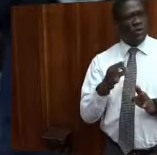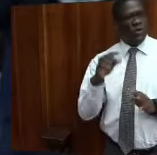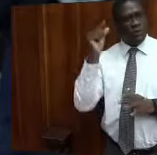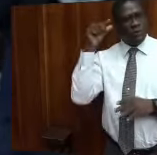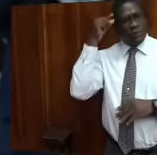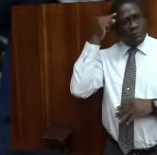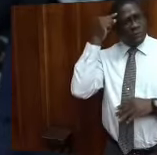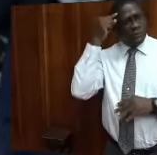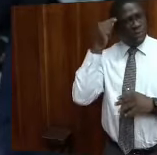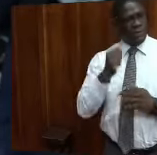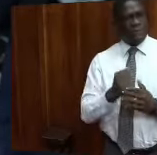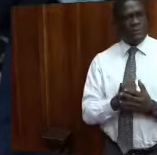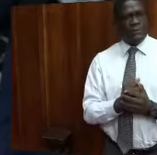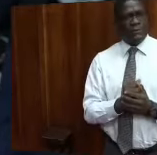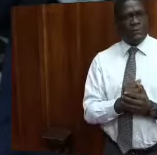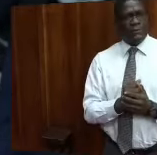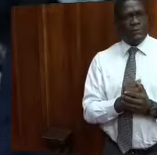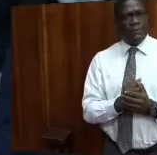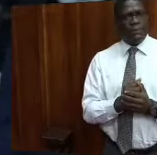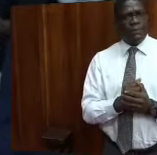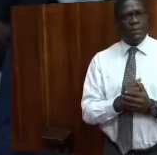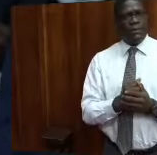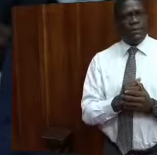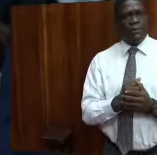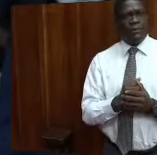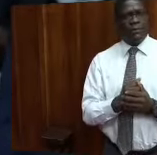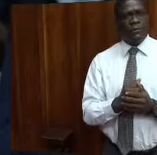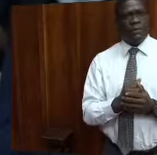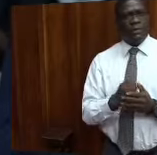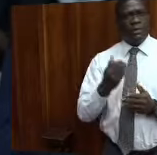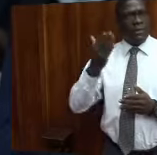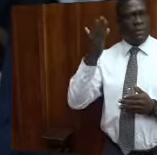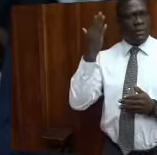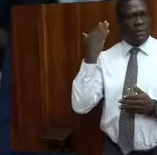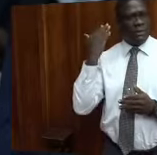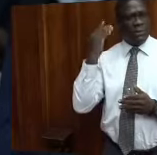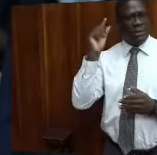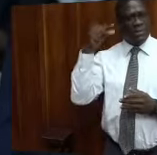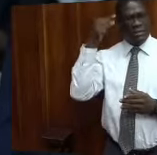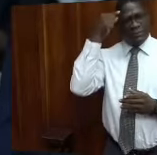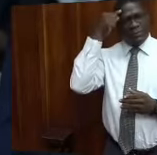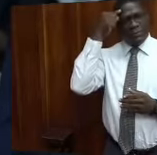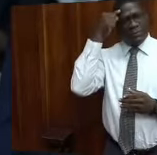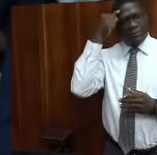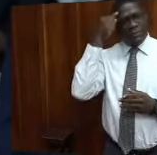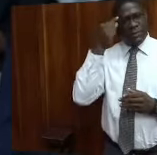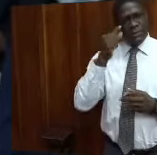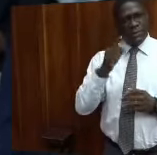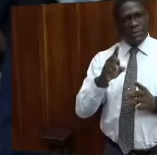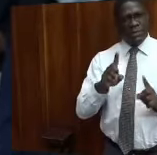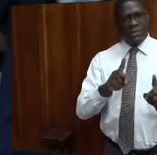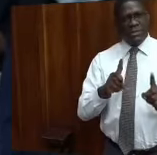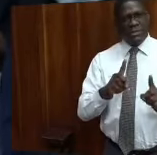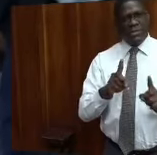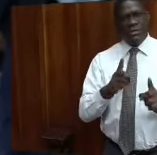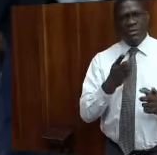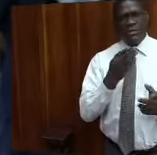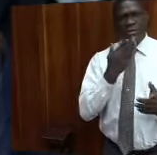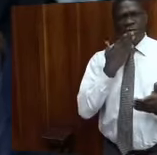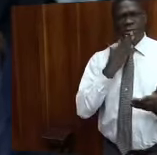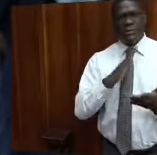abusive administrations who use state resources for the benefit of a few at the expense of the majority. It ensures